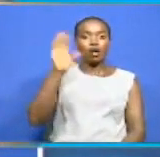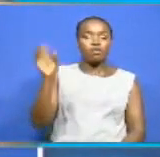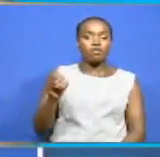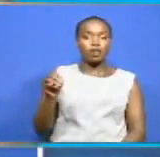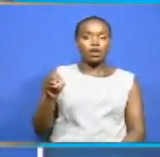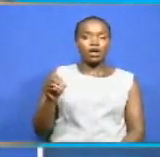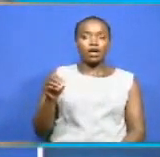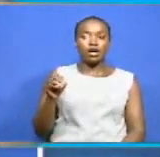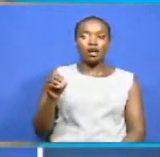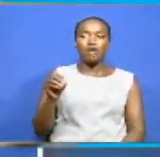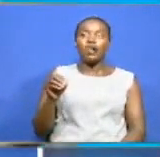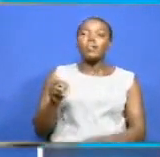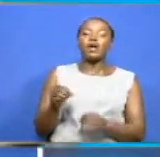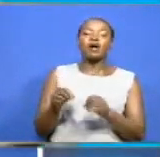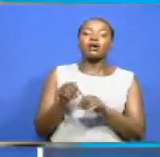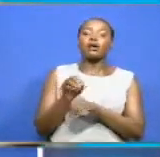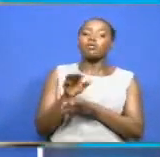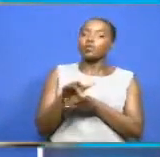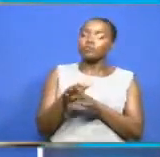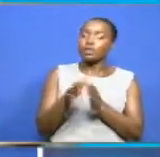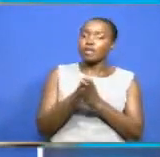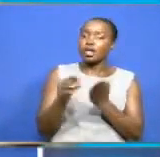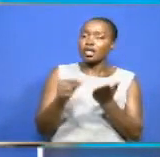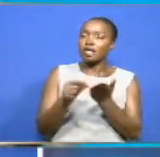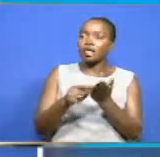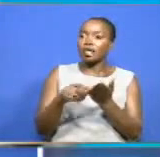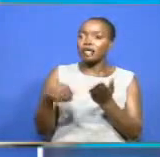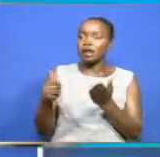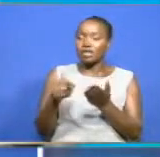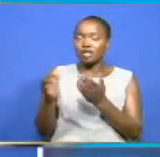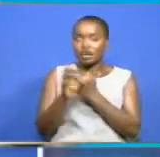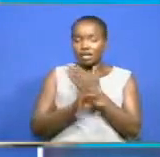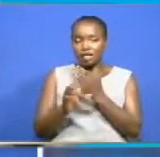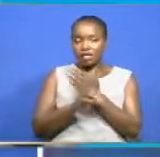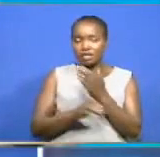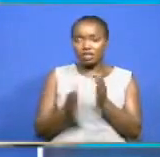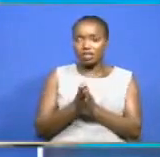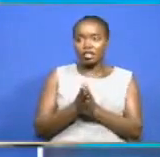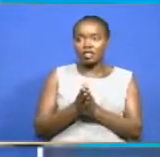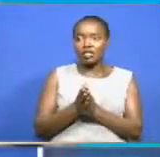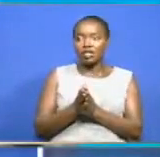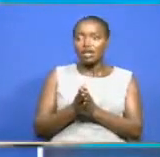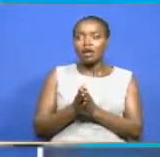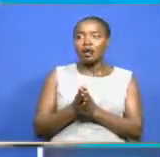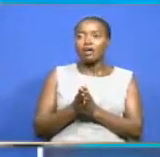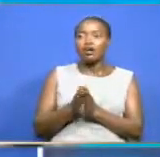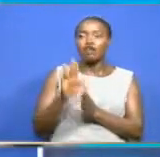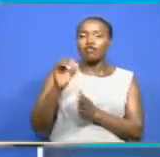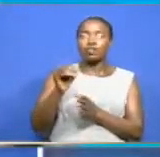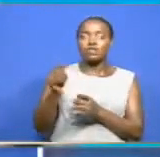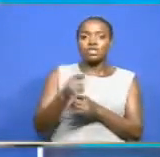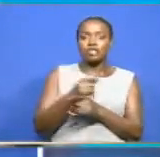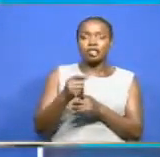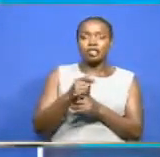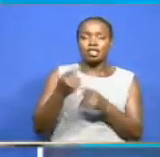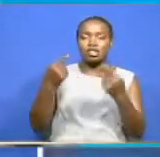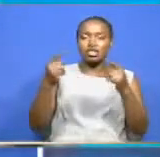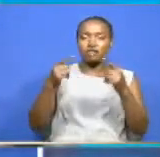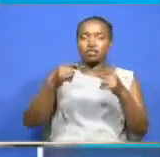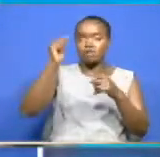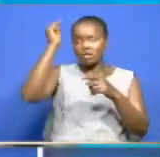Botswana, Ghana, and many other countries. And you mentioned about 40 trainees successfully graduated